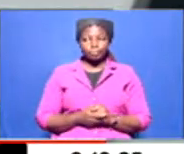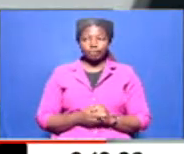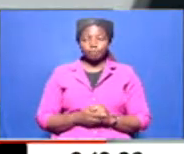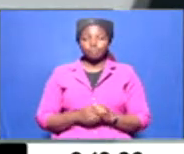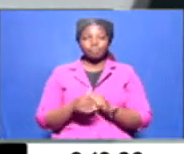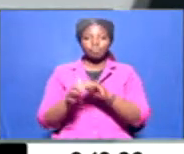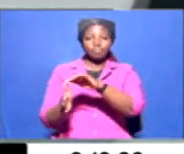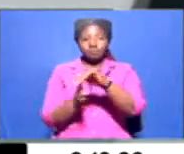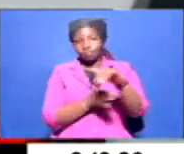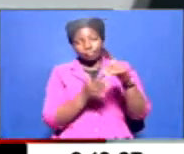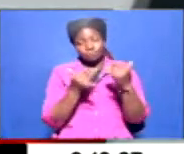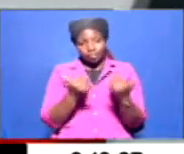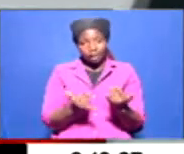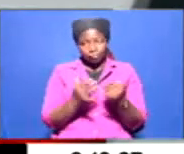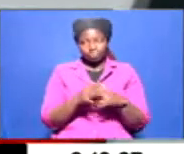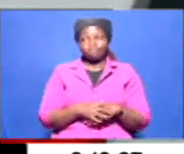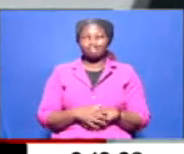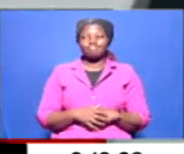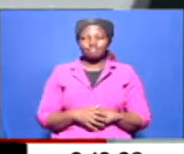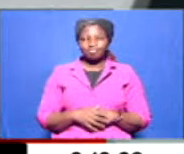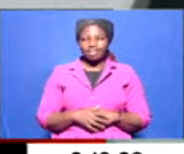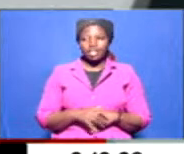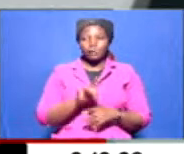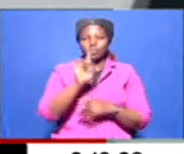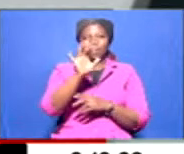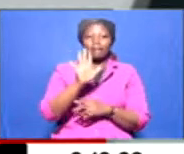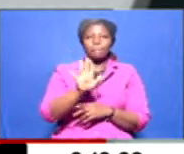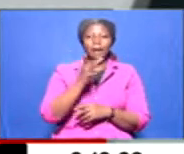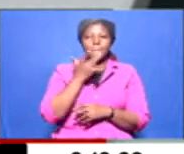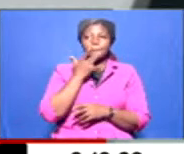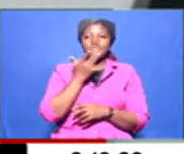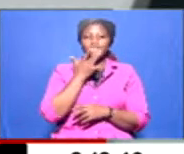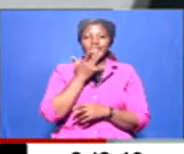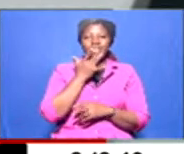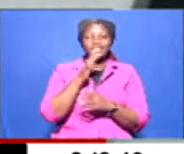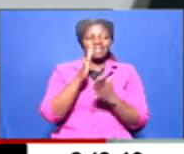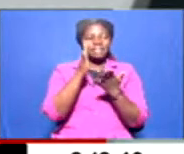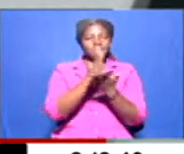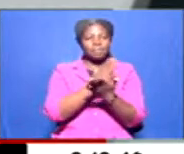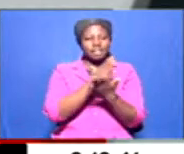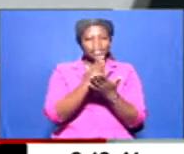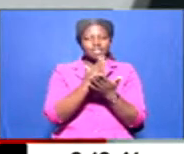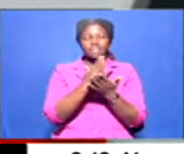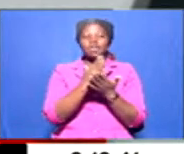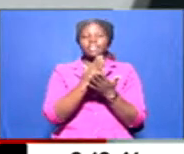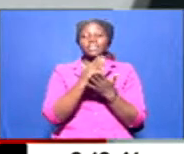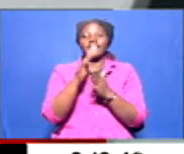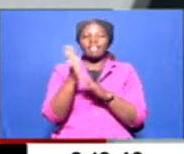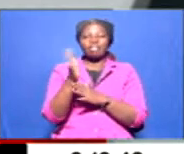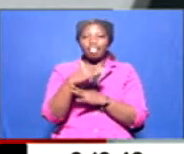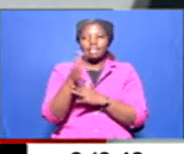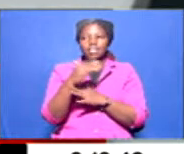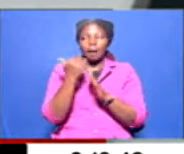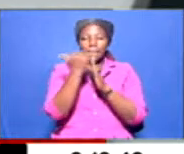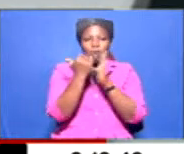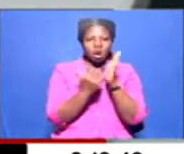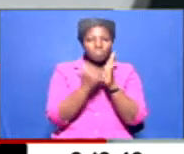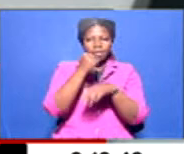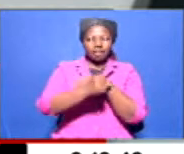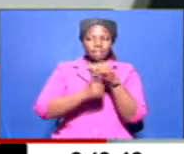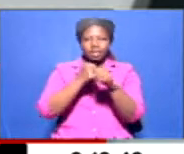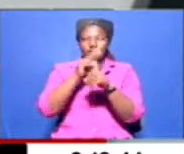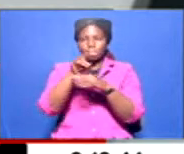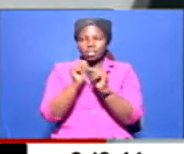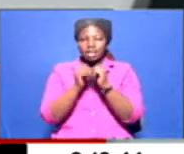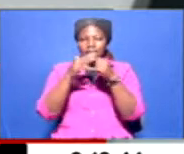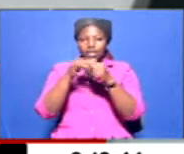And now to one of your favorite parts of Thursday's edition. In the year 2019, two college